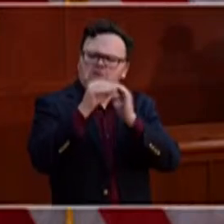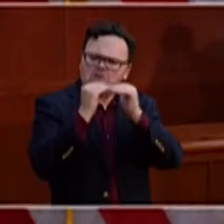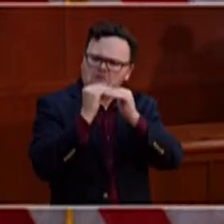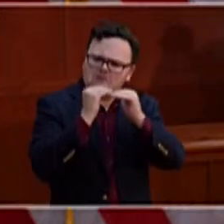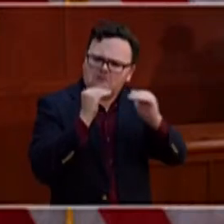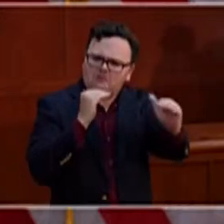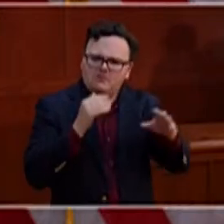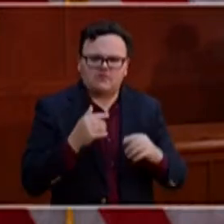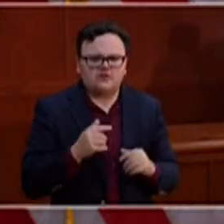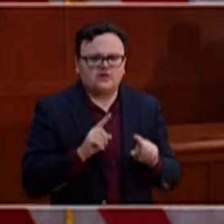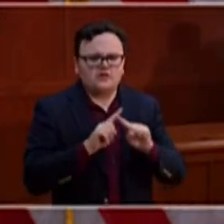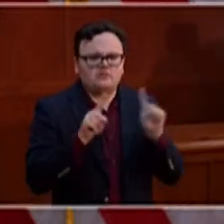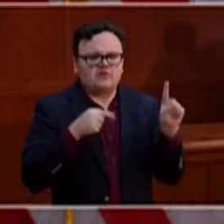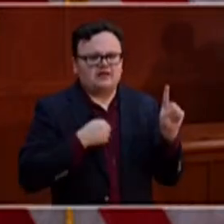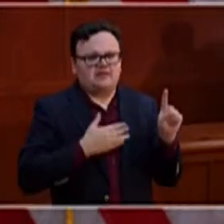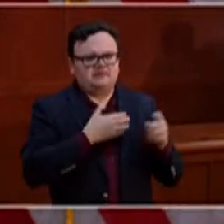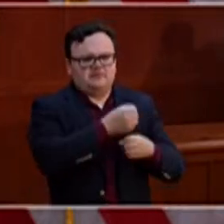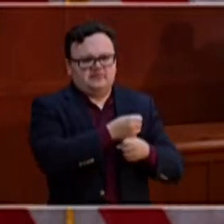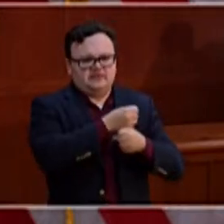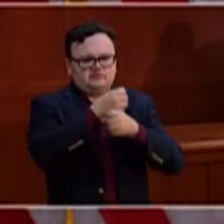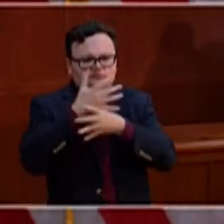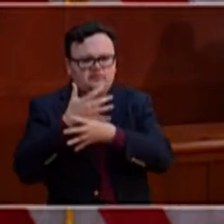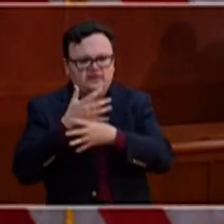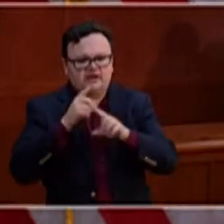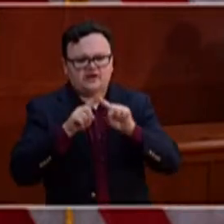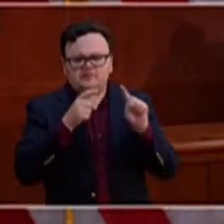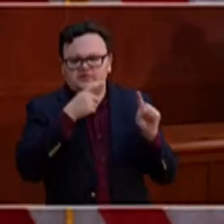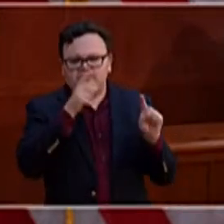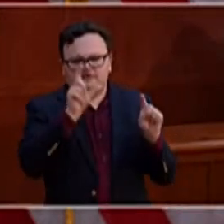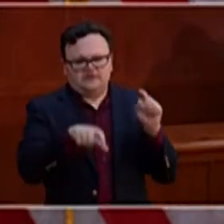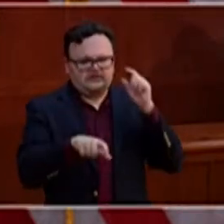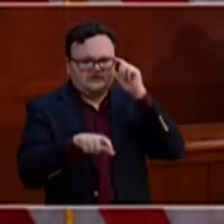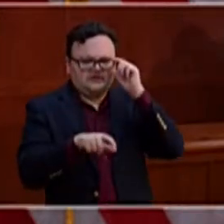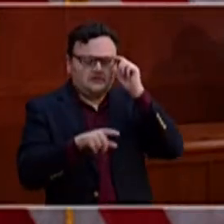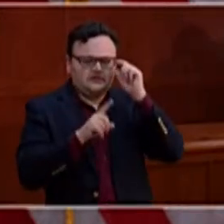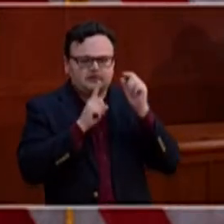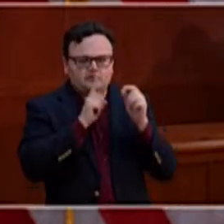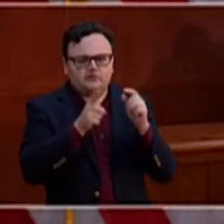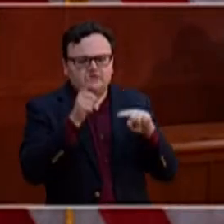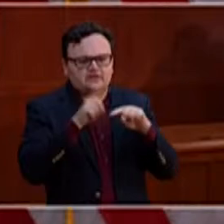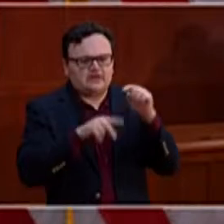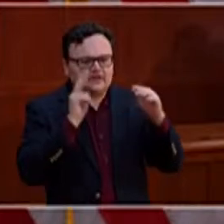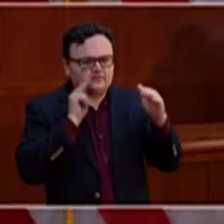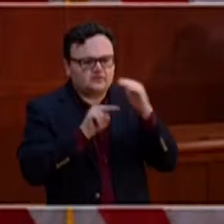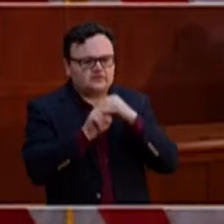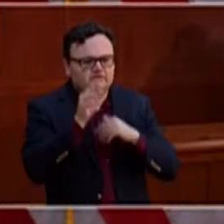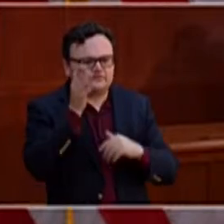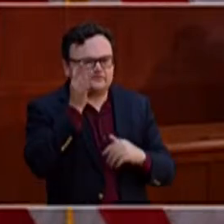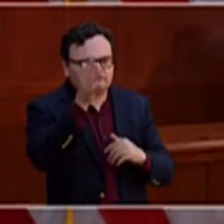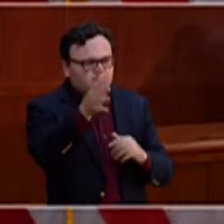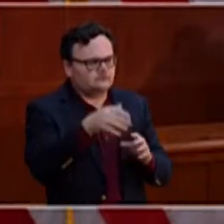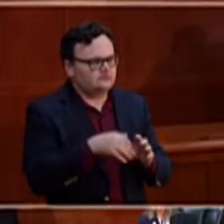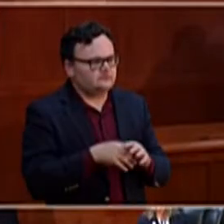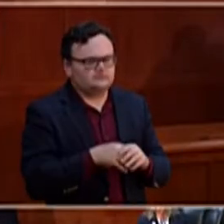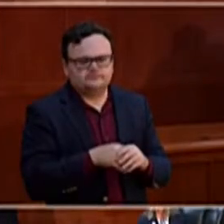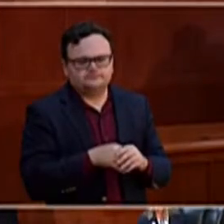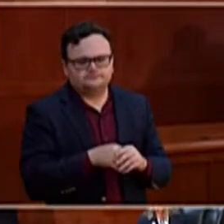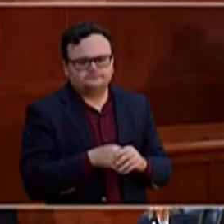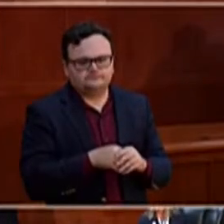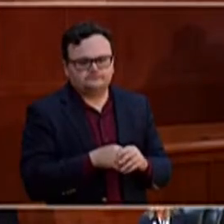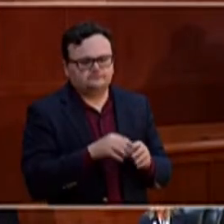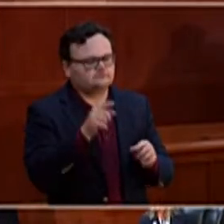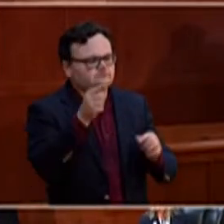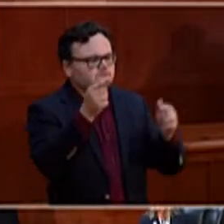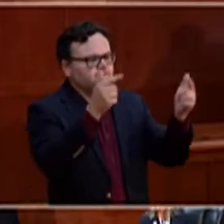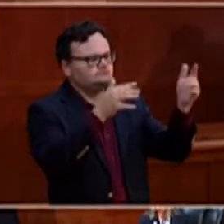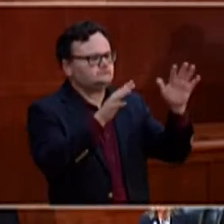not have mobilized these people, because you can never be sure what's going to end up happening. Are they borrowed from other systems right now,